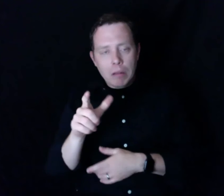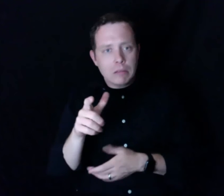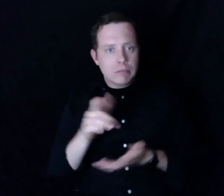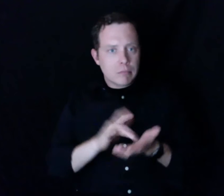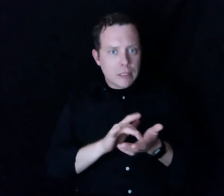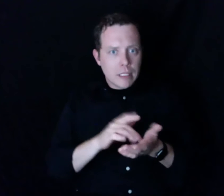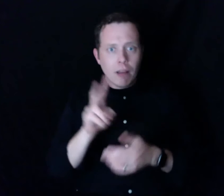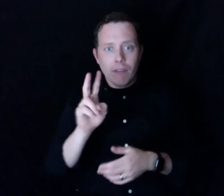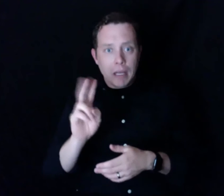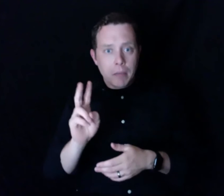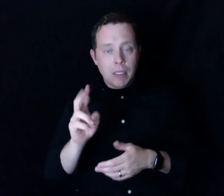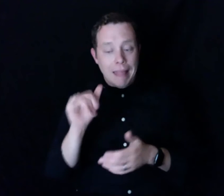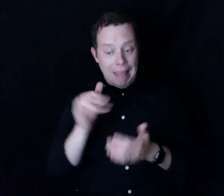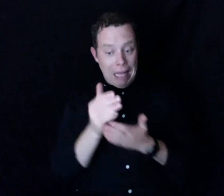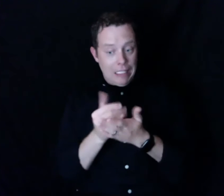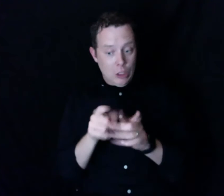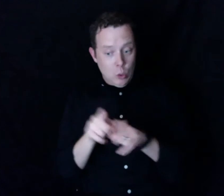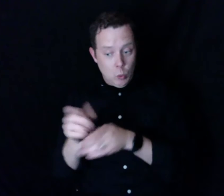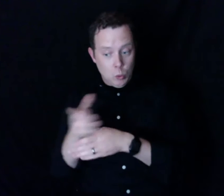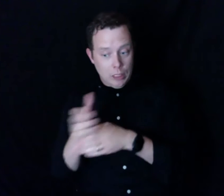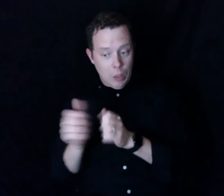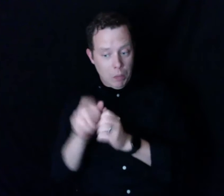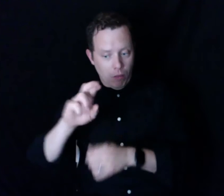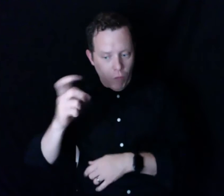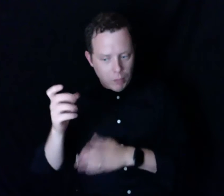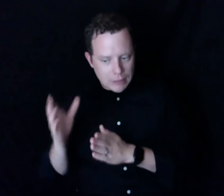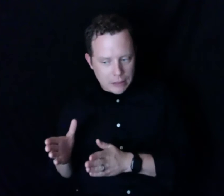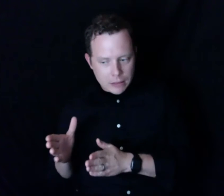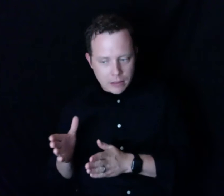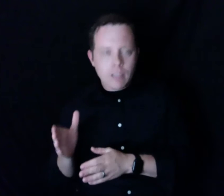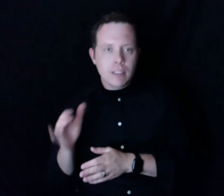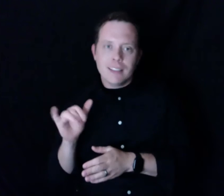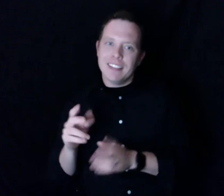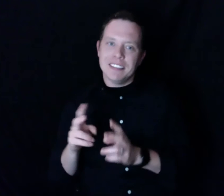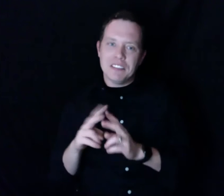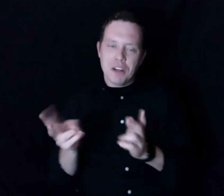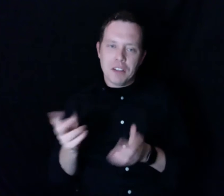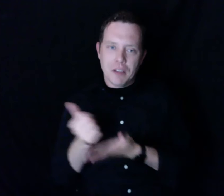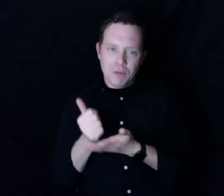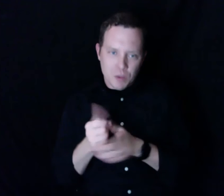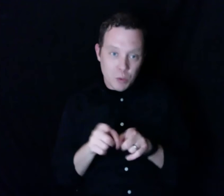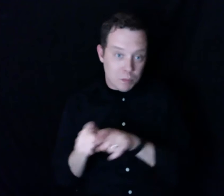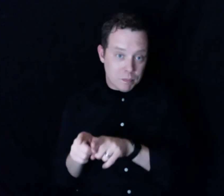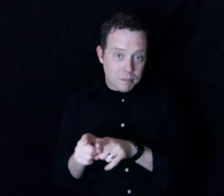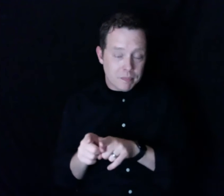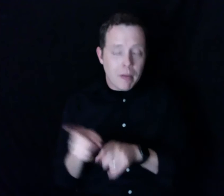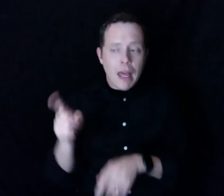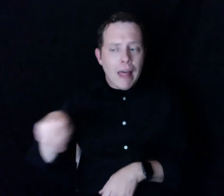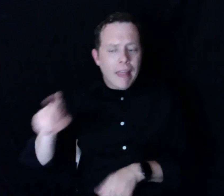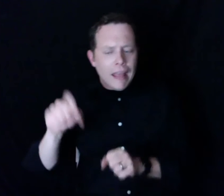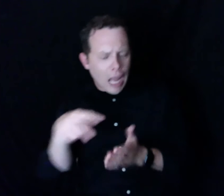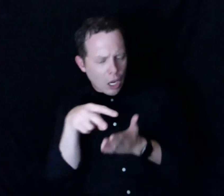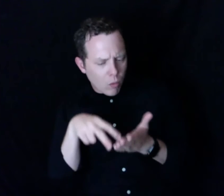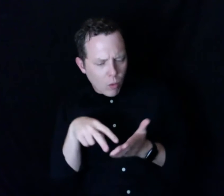to share that with your pharmacist is also really quite useful. Because they can, again, know